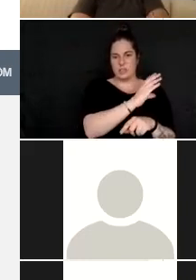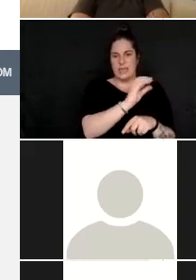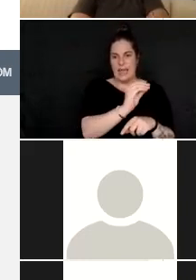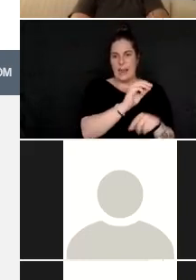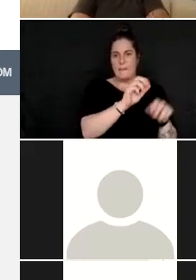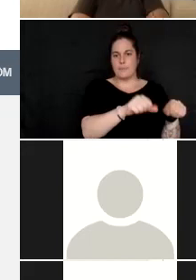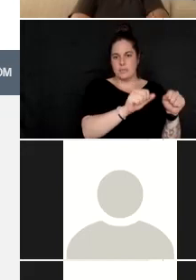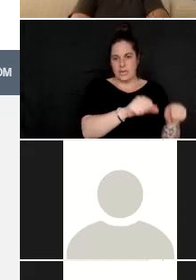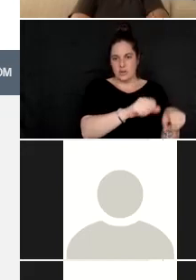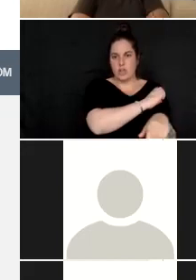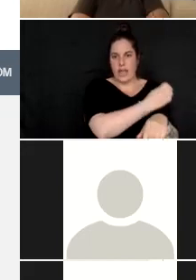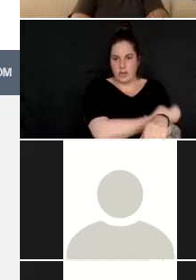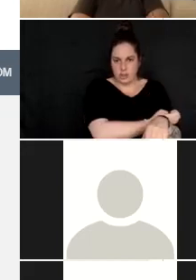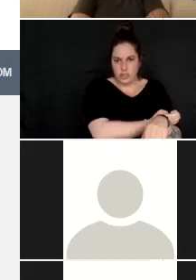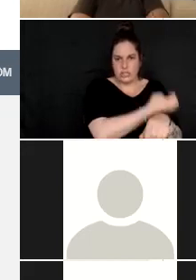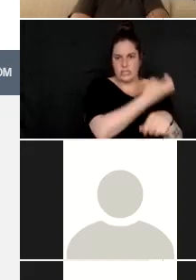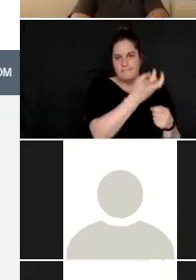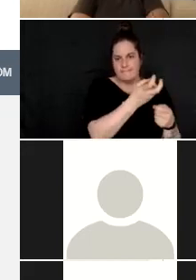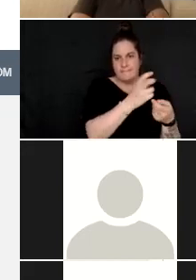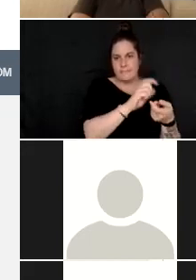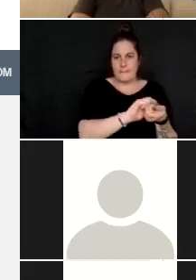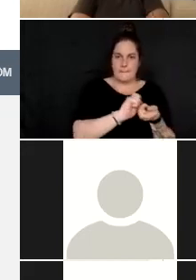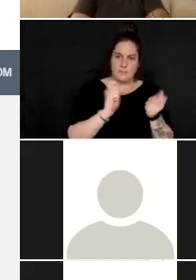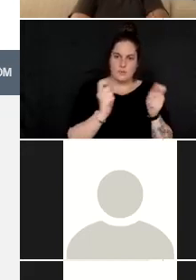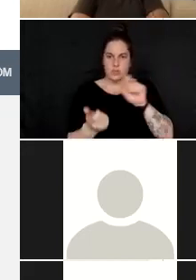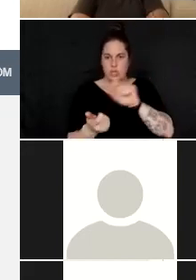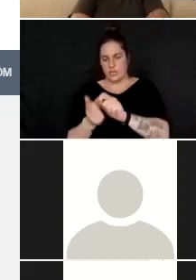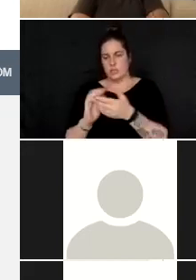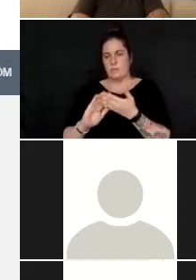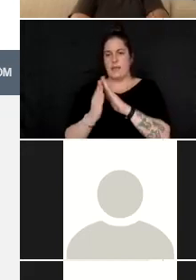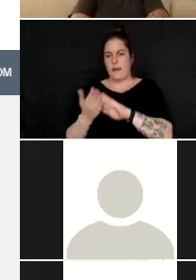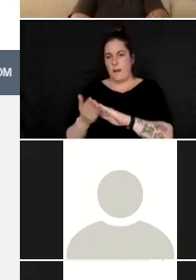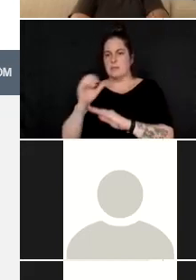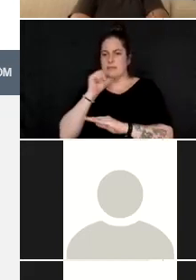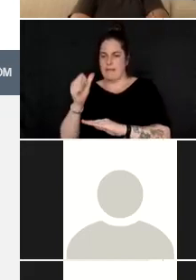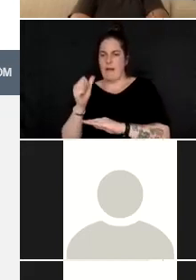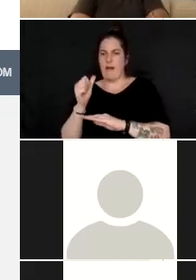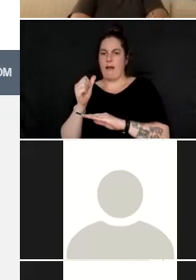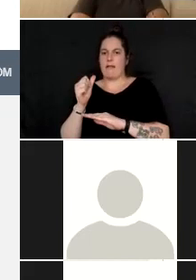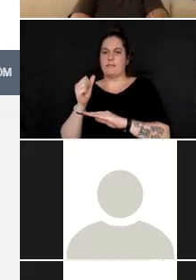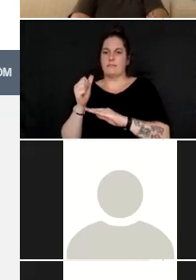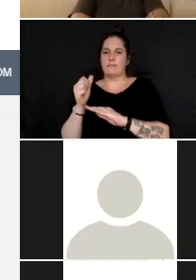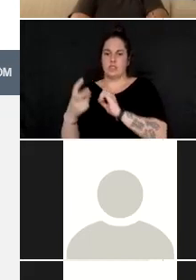this work done by non-conservative forces. And so